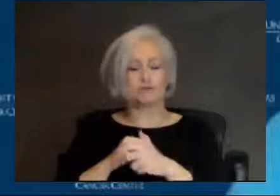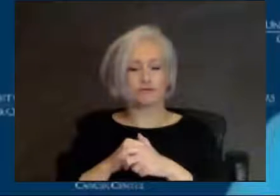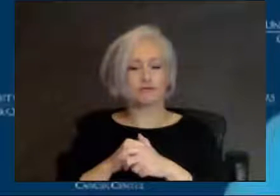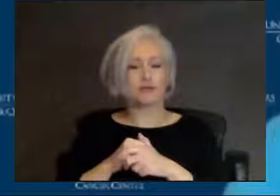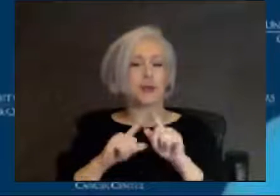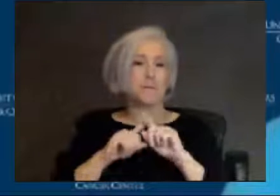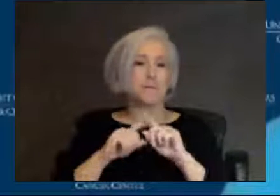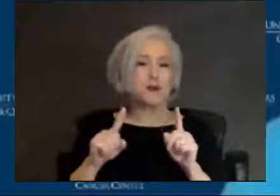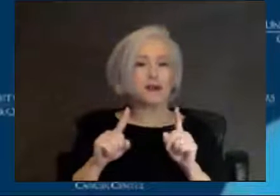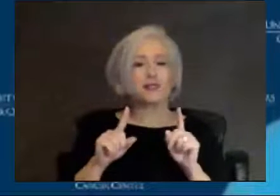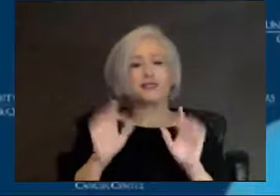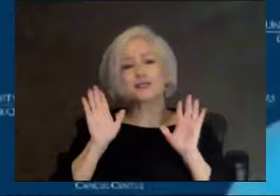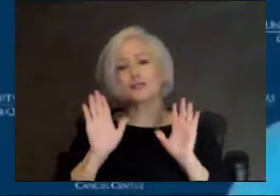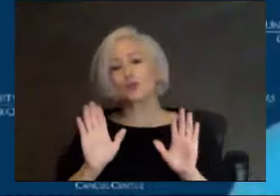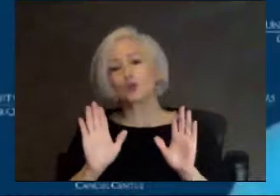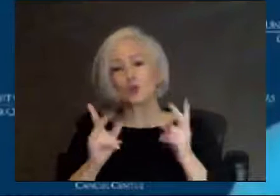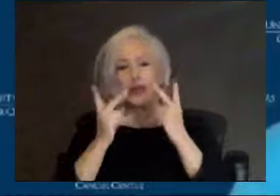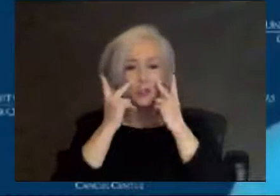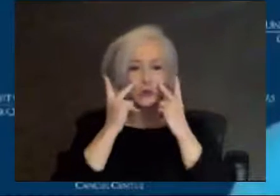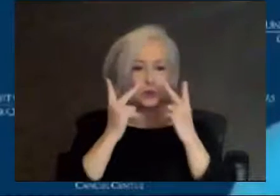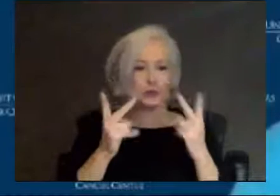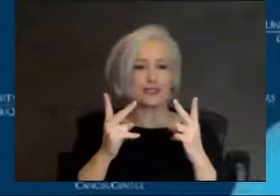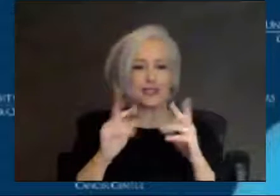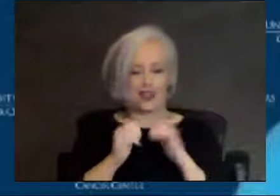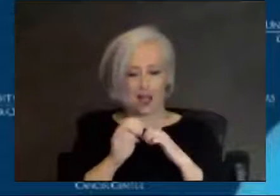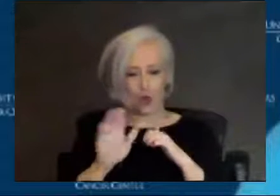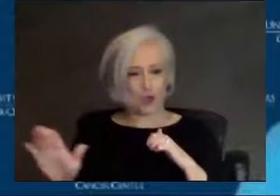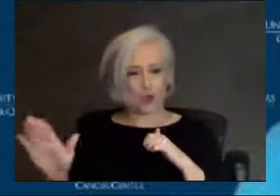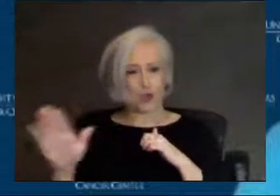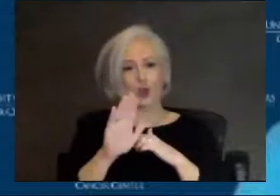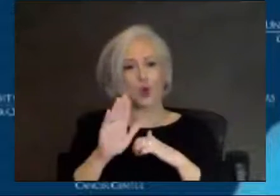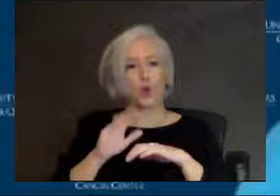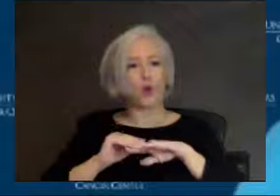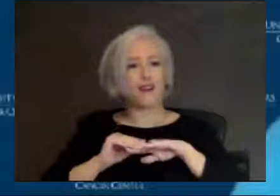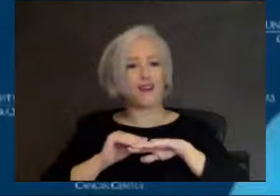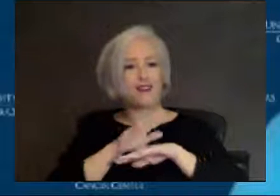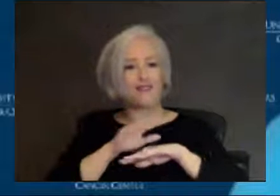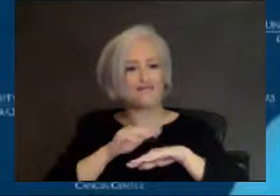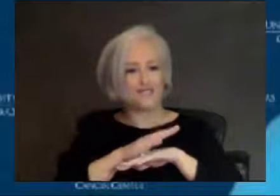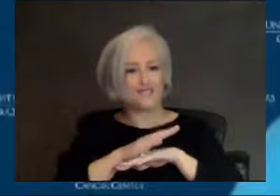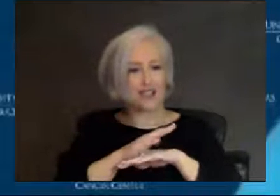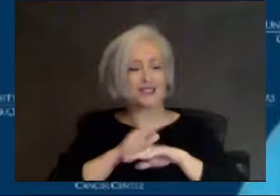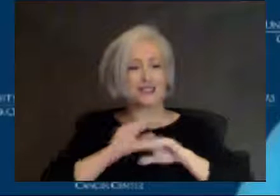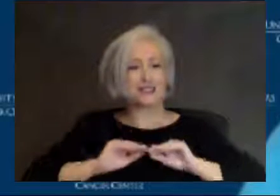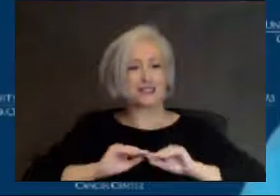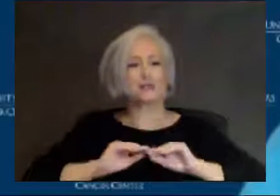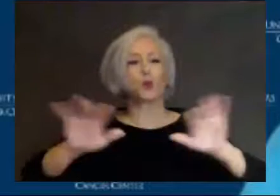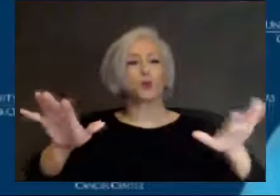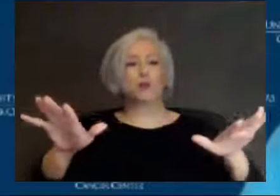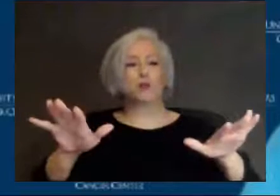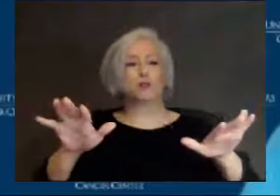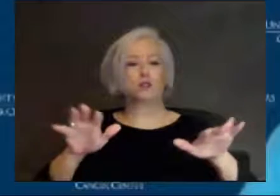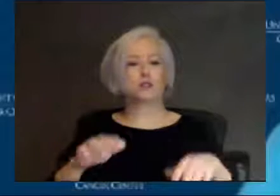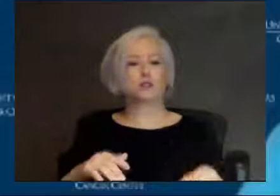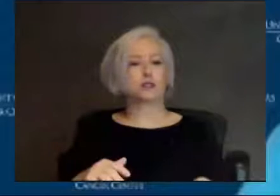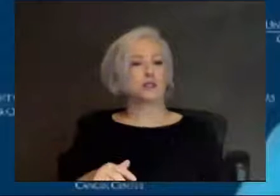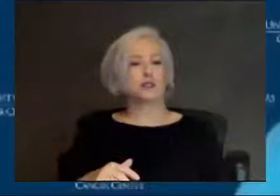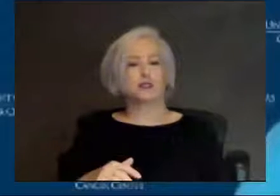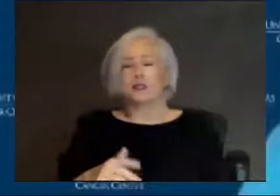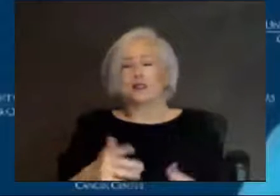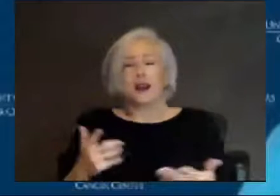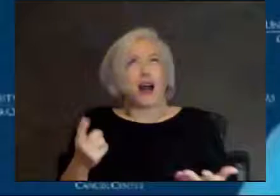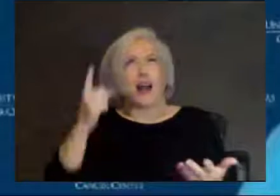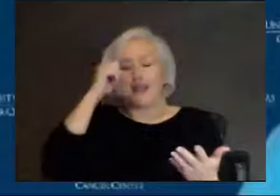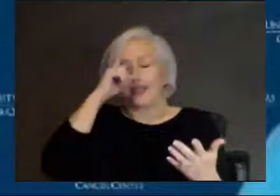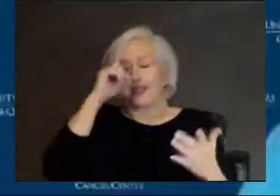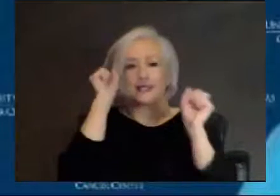see how some of the advice you're giving is going forward. I found it all fascinating. I don't